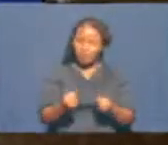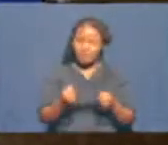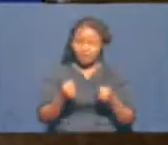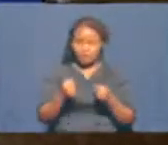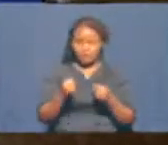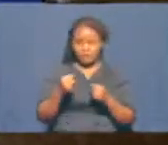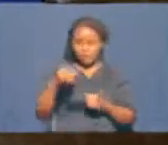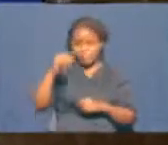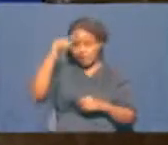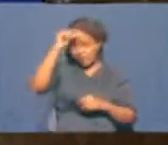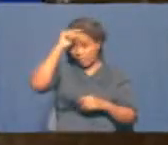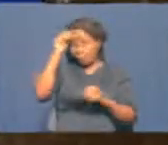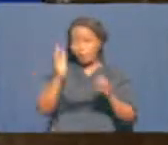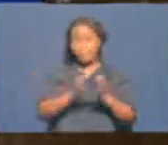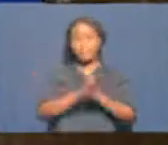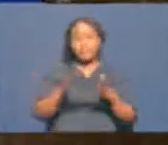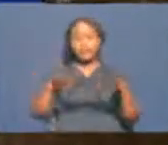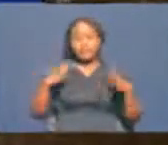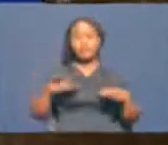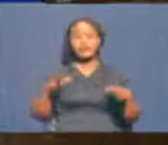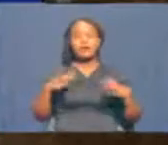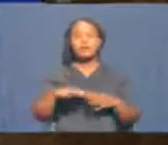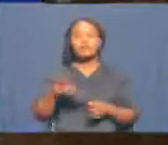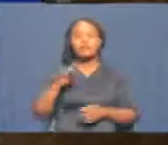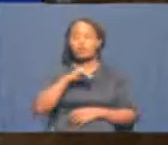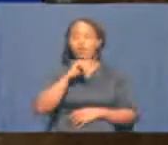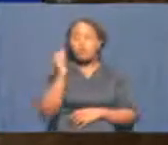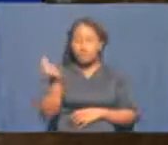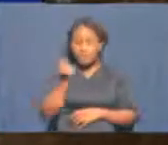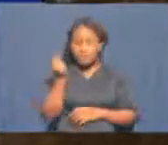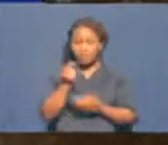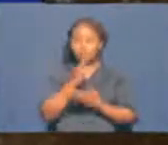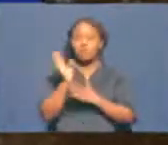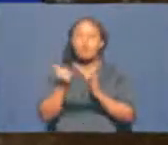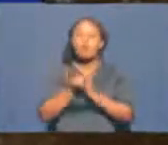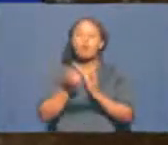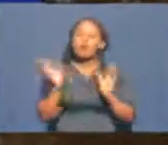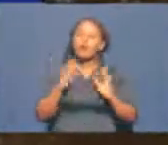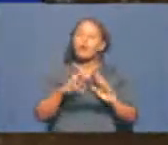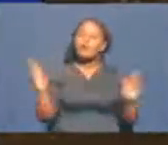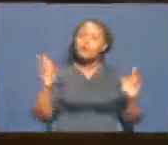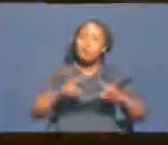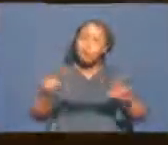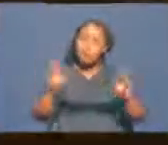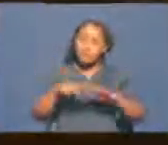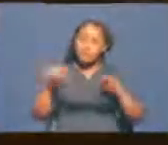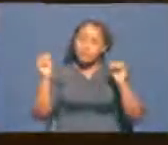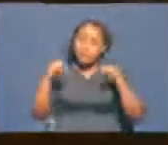government and people of Kenya are willing and able to meet.